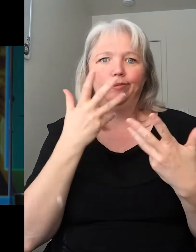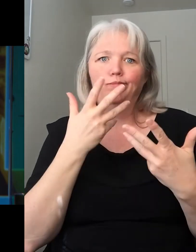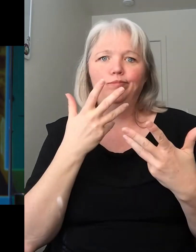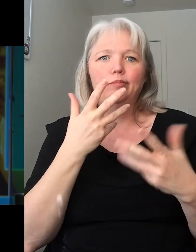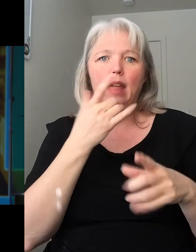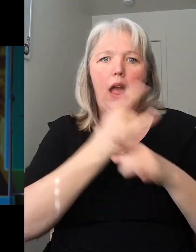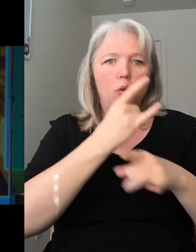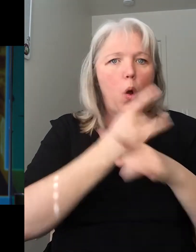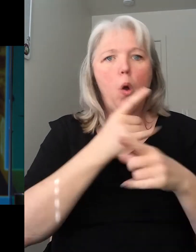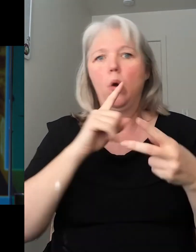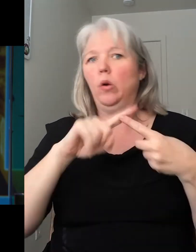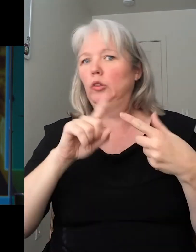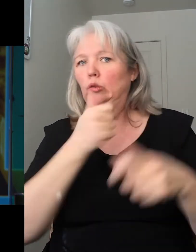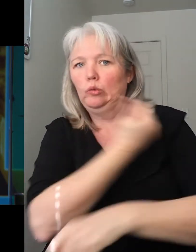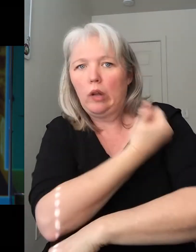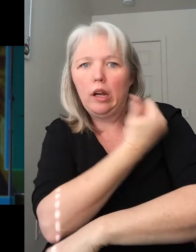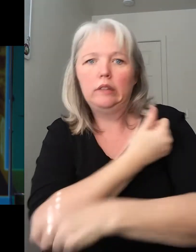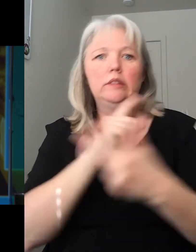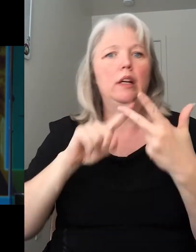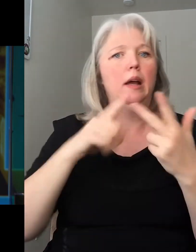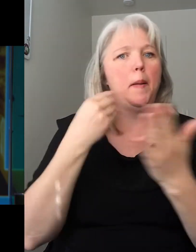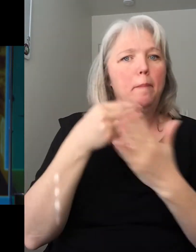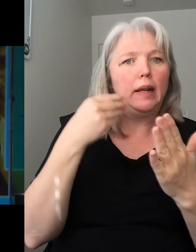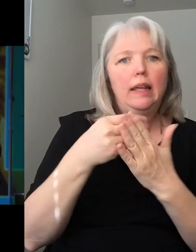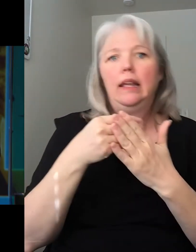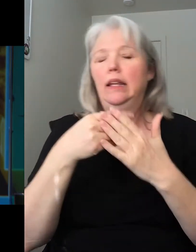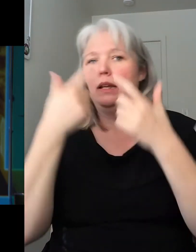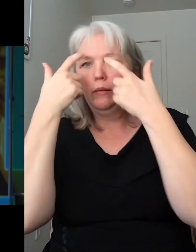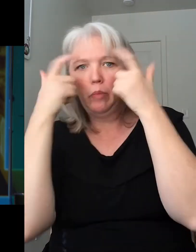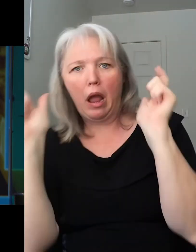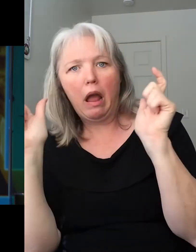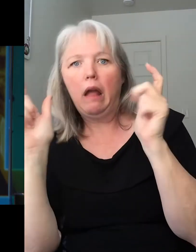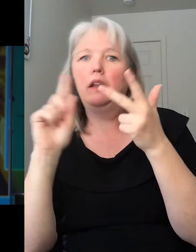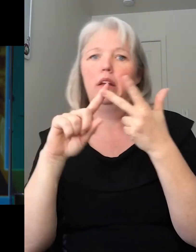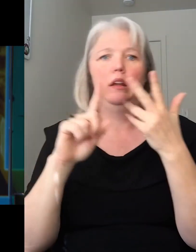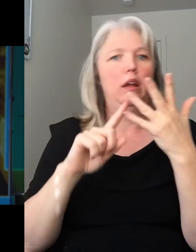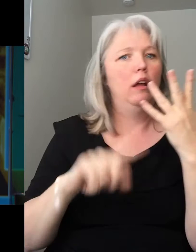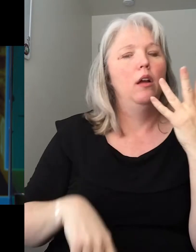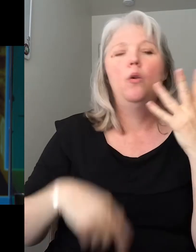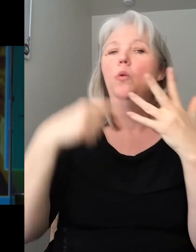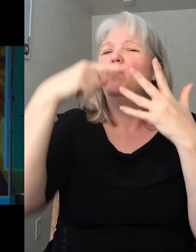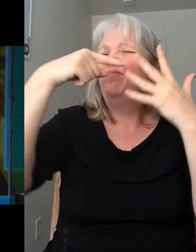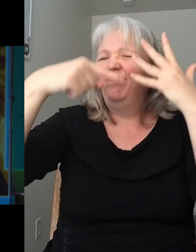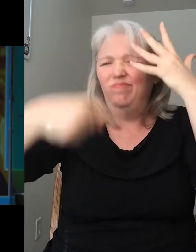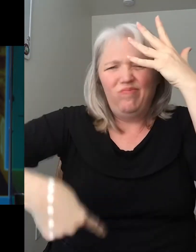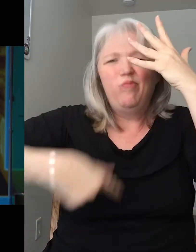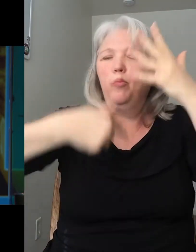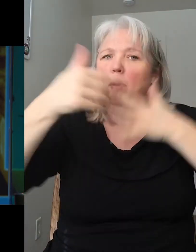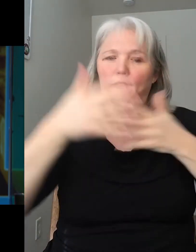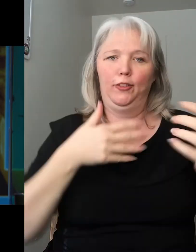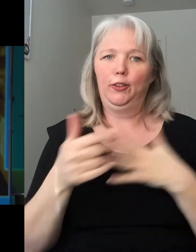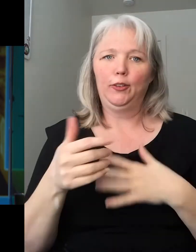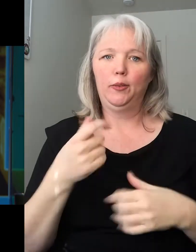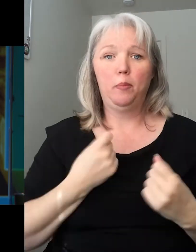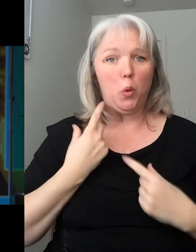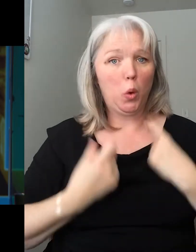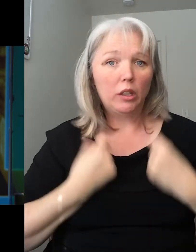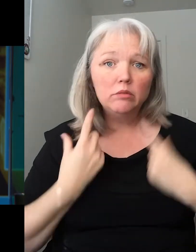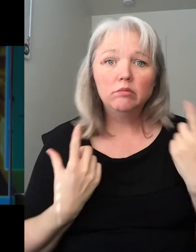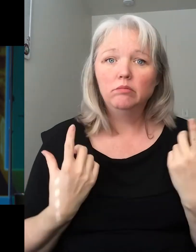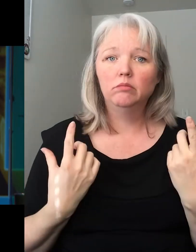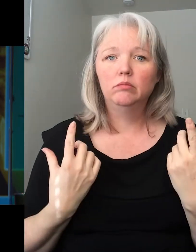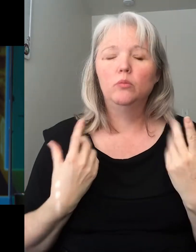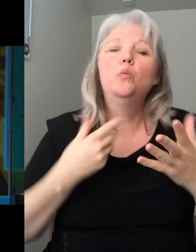it's alcohol or whether it's drug, whether it's money and debt or pride, whatever it might be, the